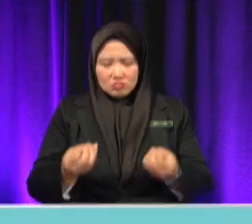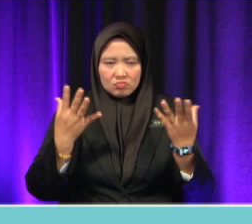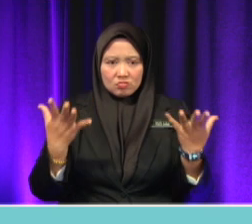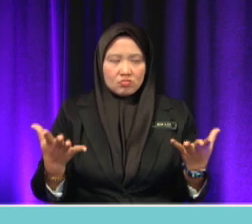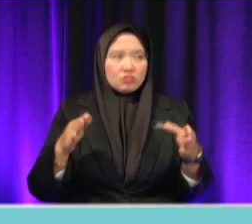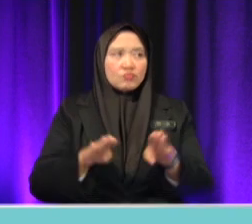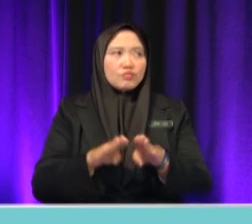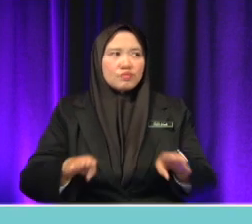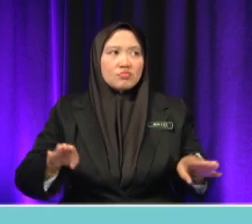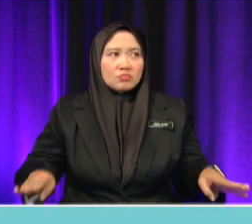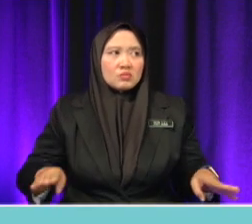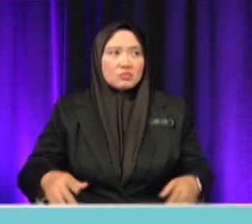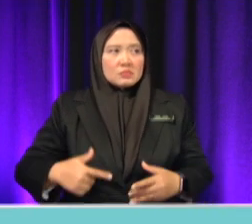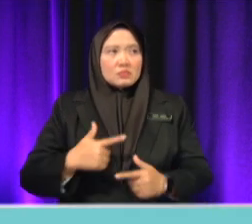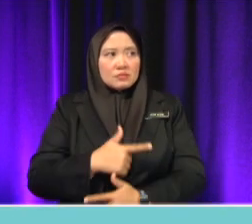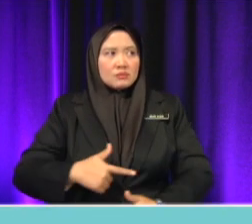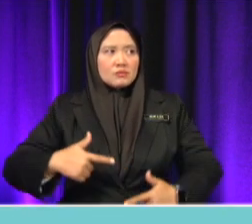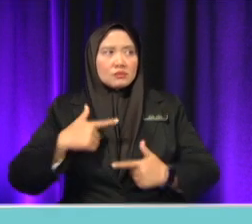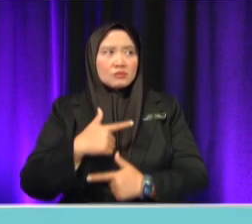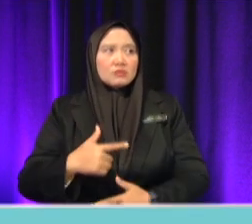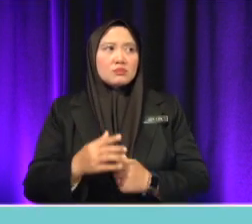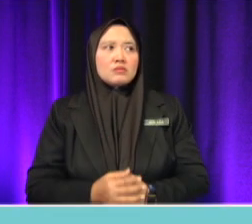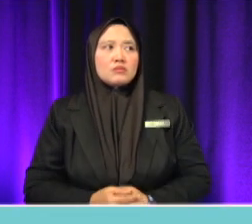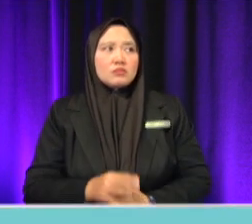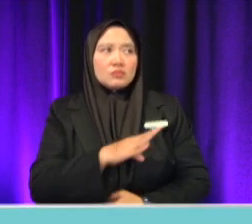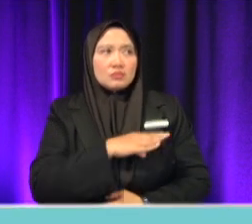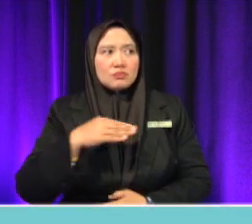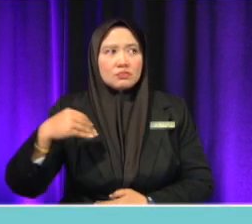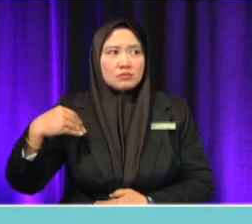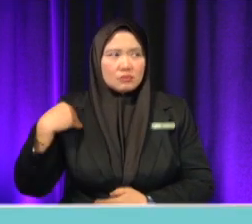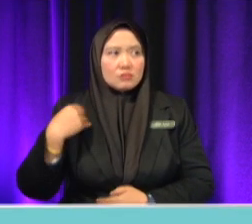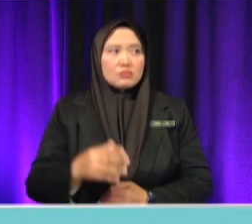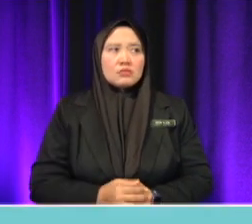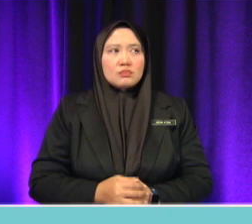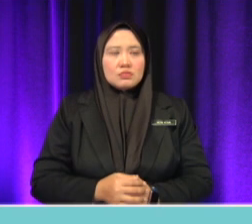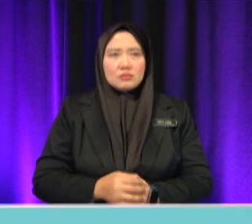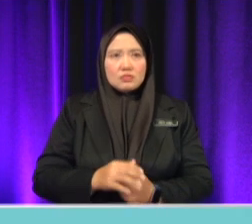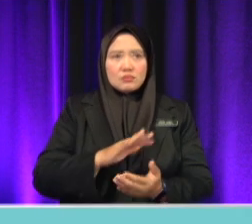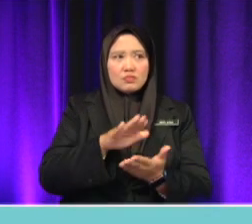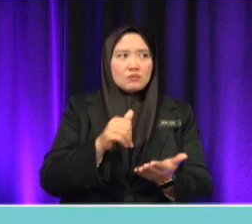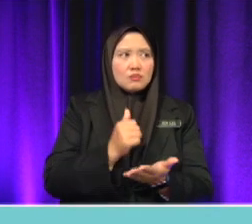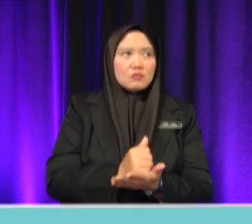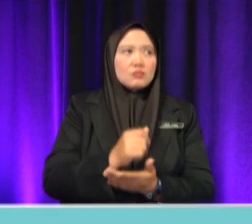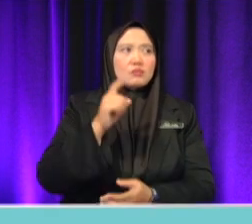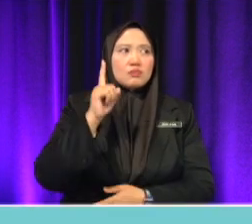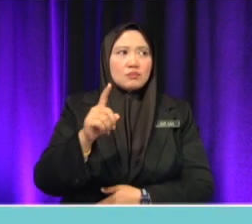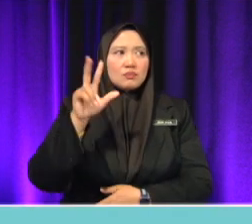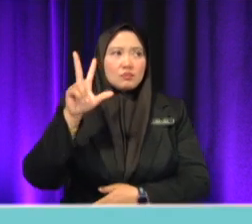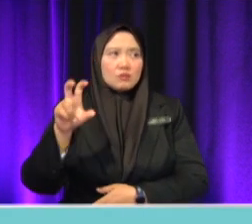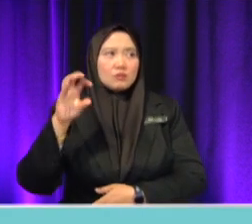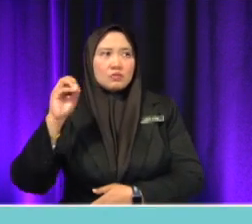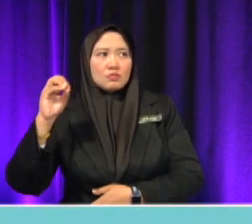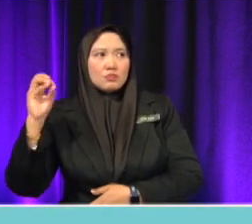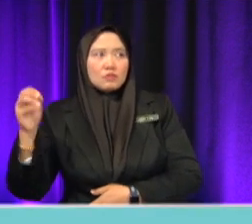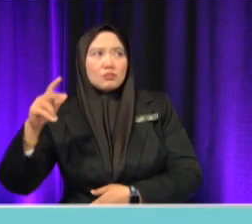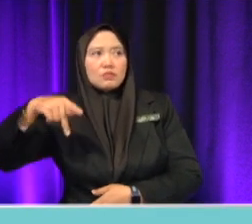Mary's Meals and encouraged her blog readers to donate. She has raised over £130,000